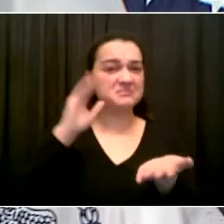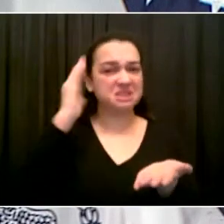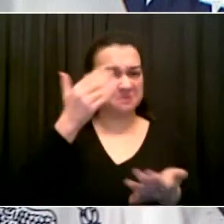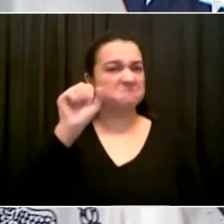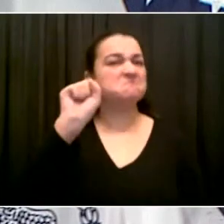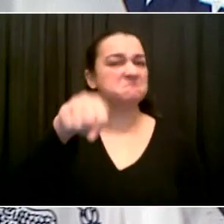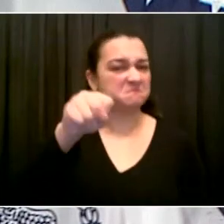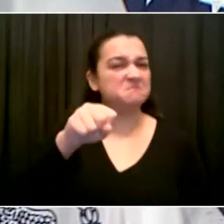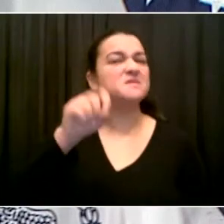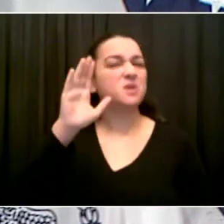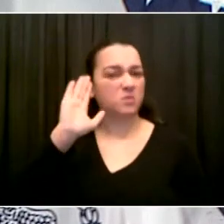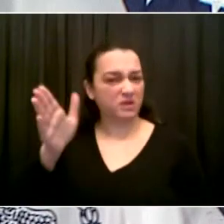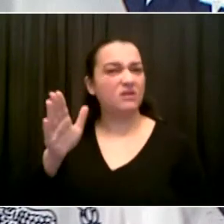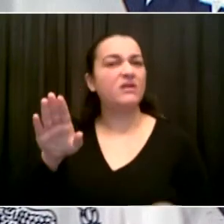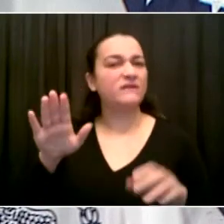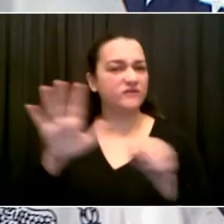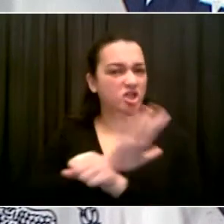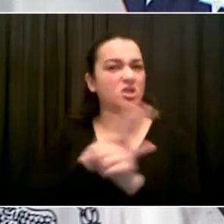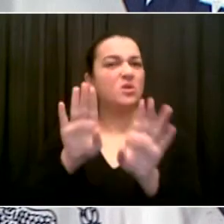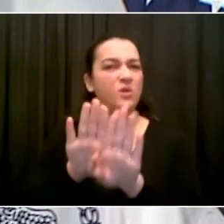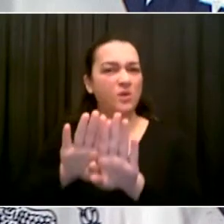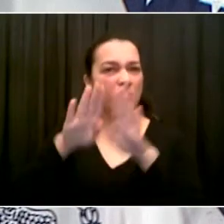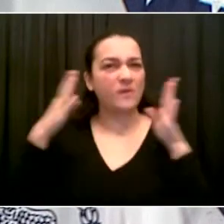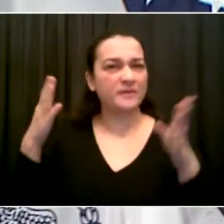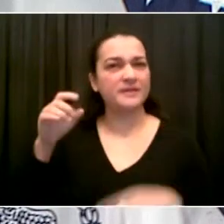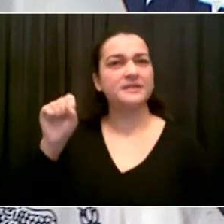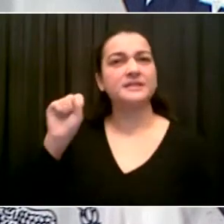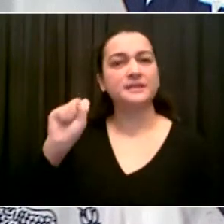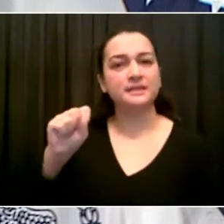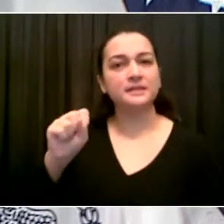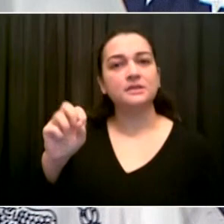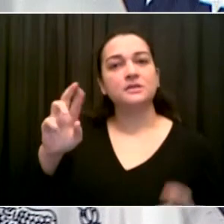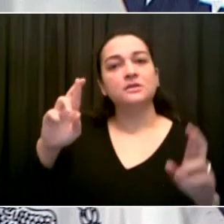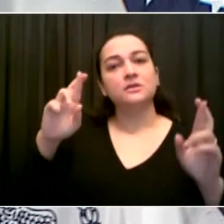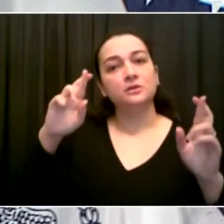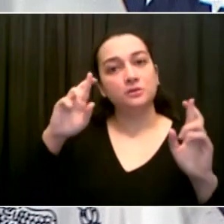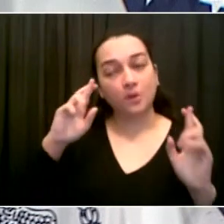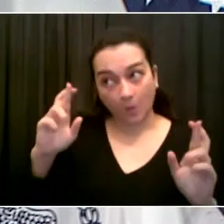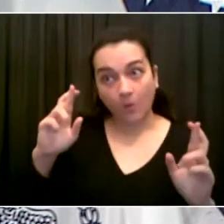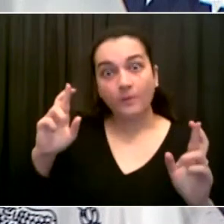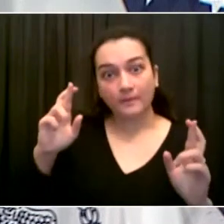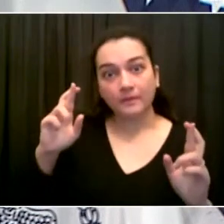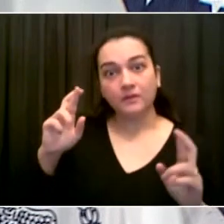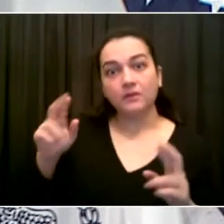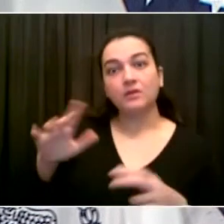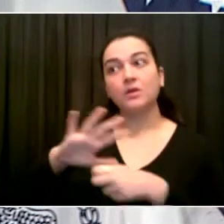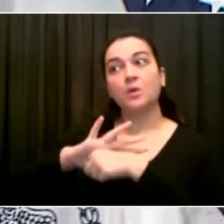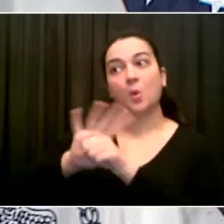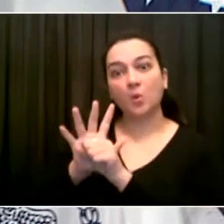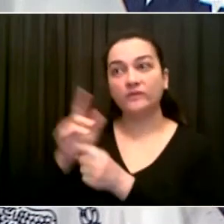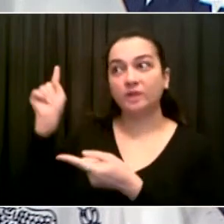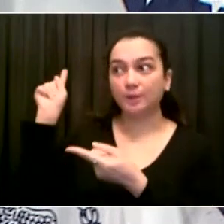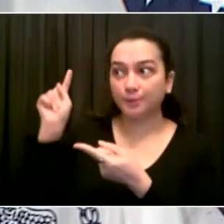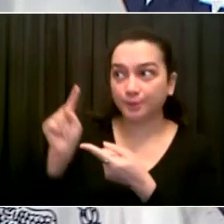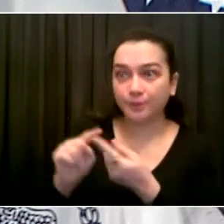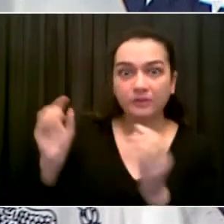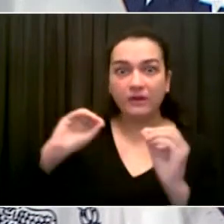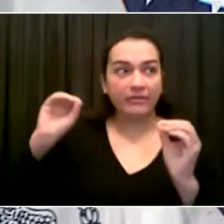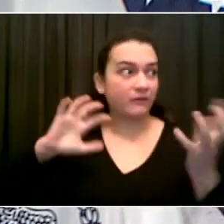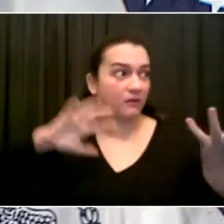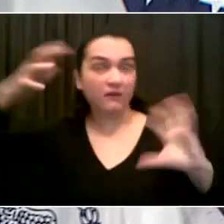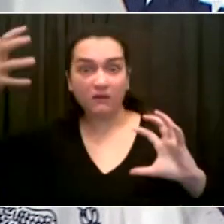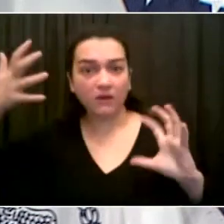confident based on what we know now, Katie. We're going to have 5 million people, 5 million adults vaccinated by June, and then we're going to just keep